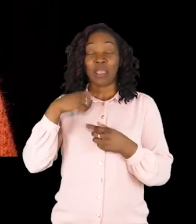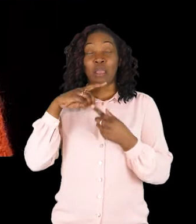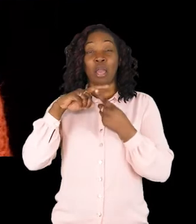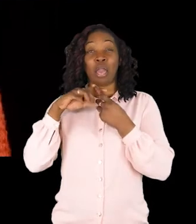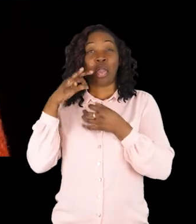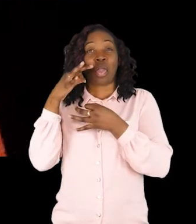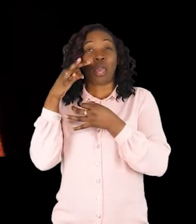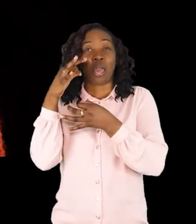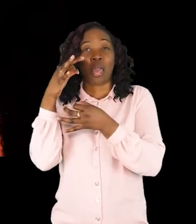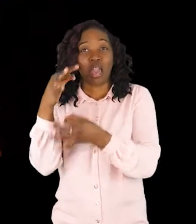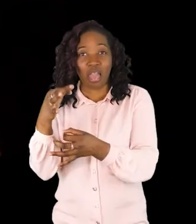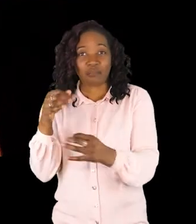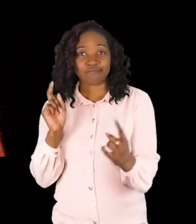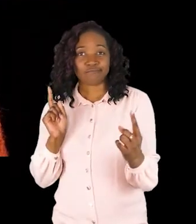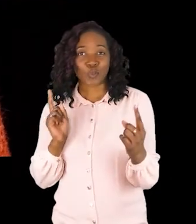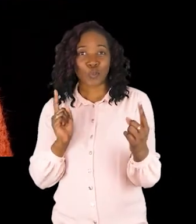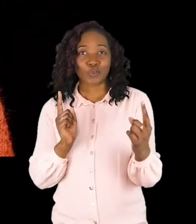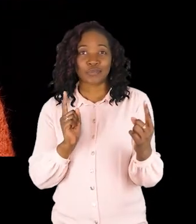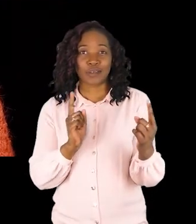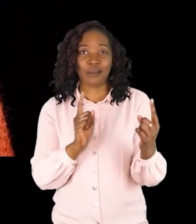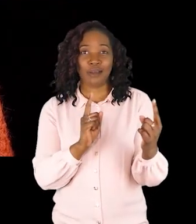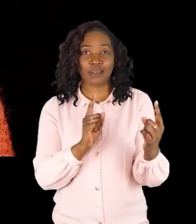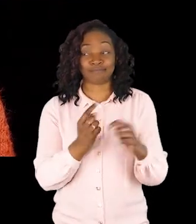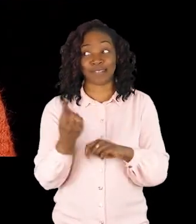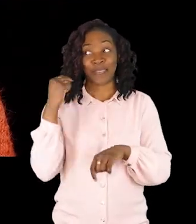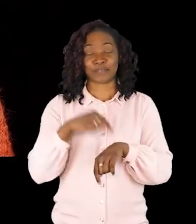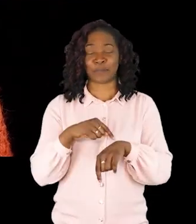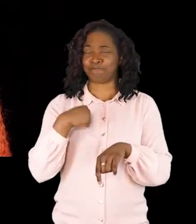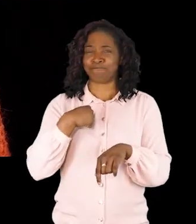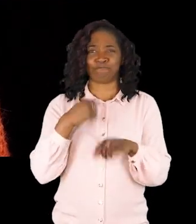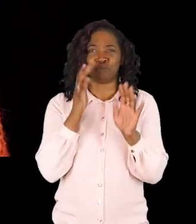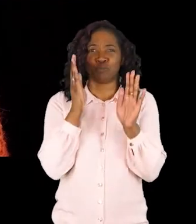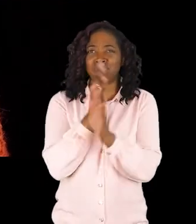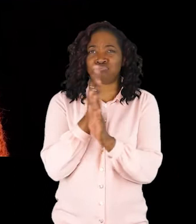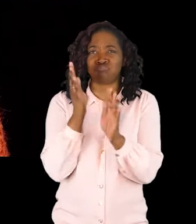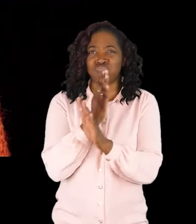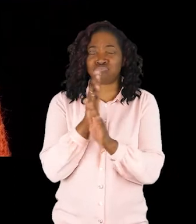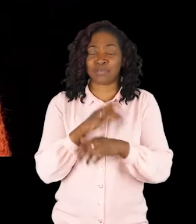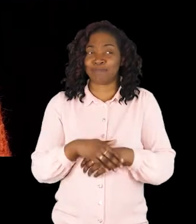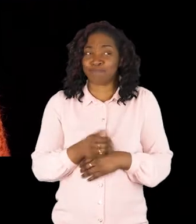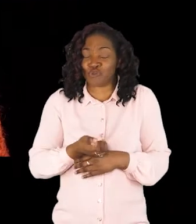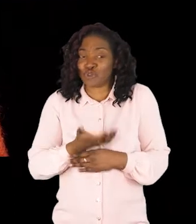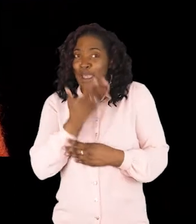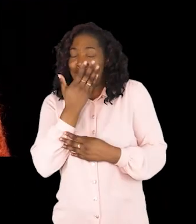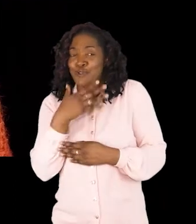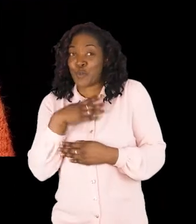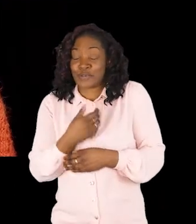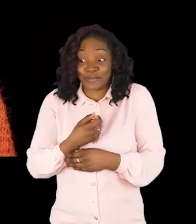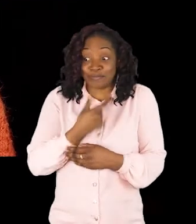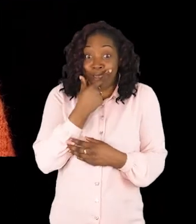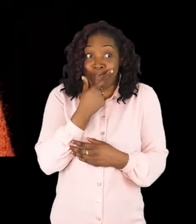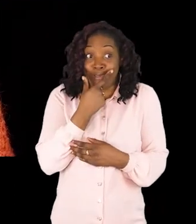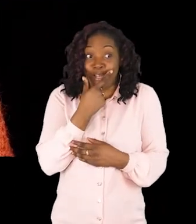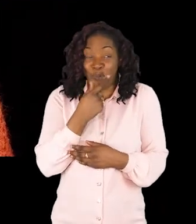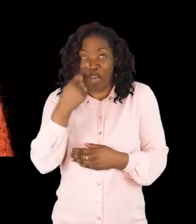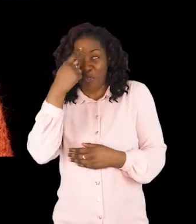Spellbound, I edged closer. Back then, I was invisible. Too shy to smile without